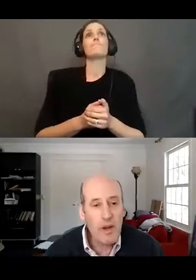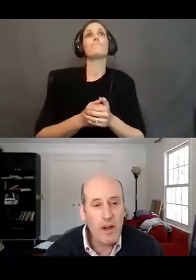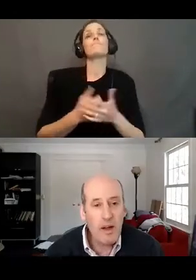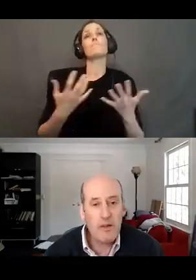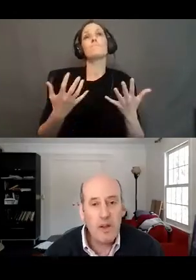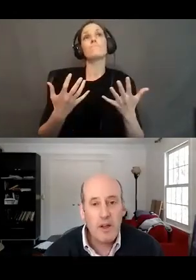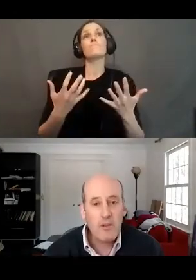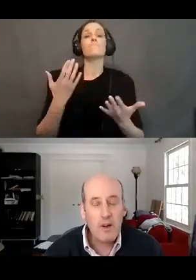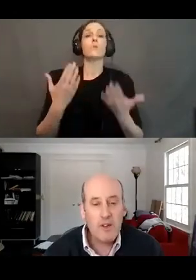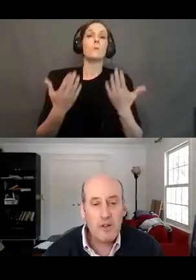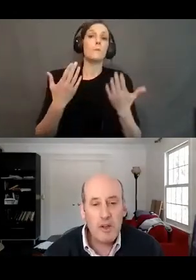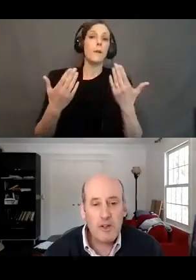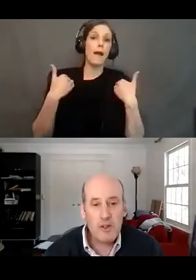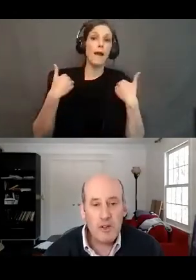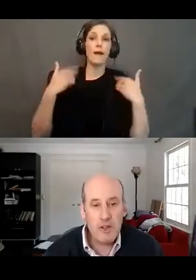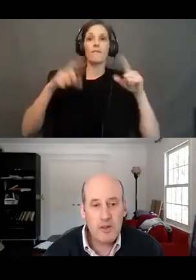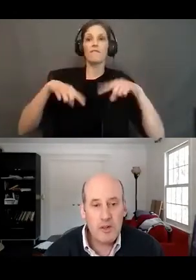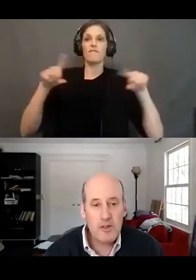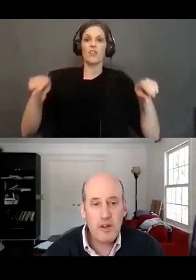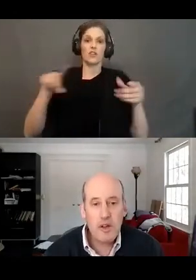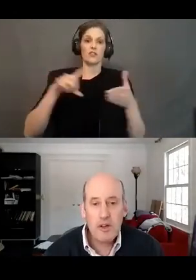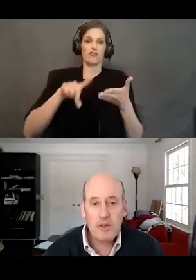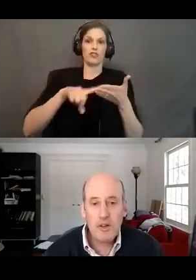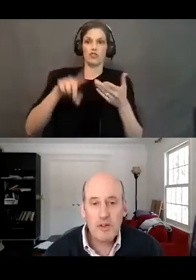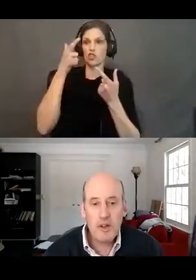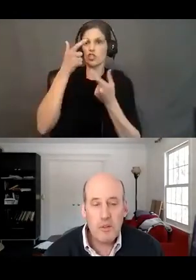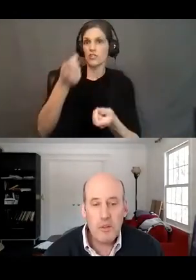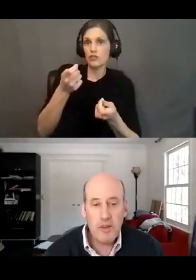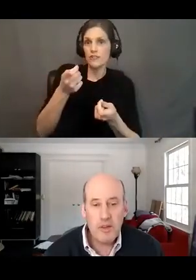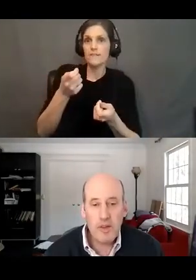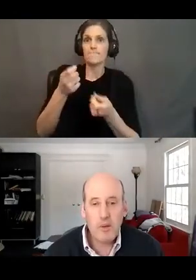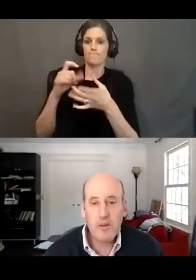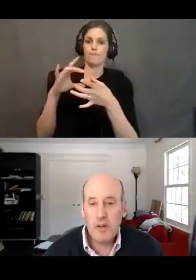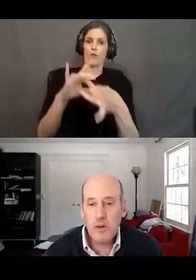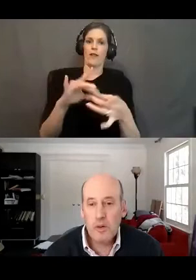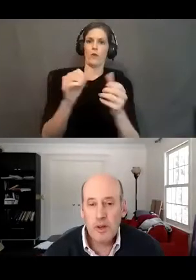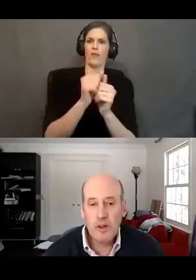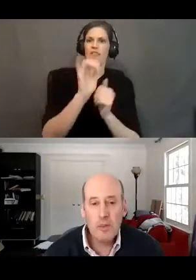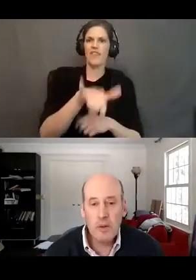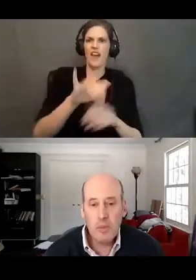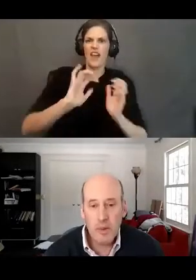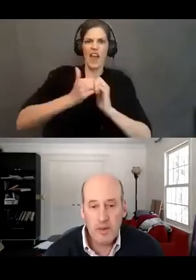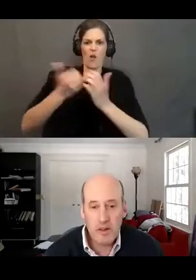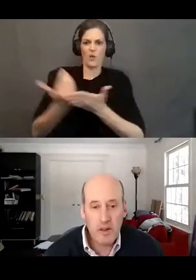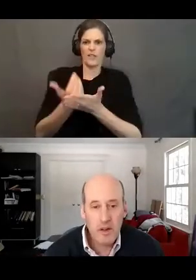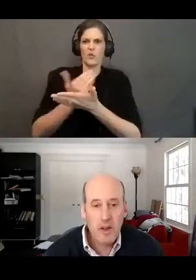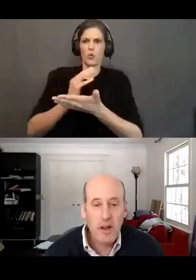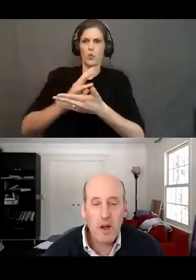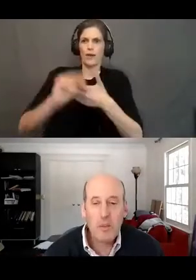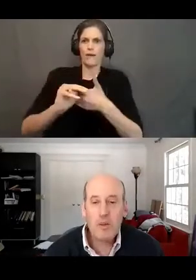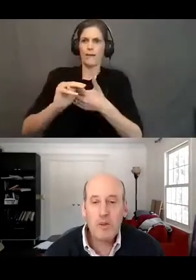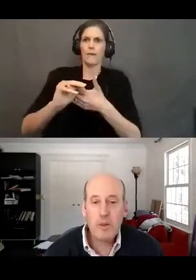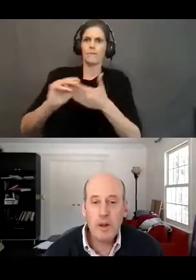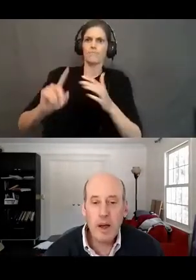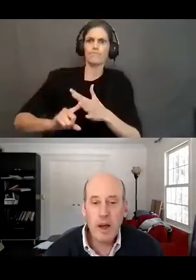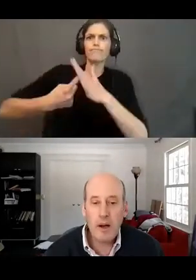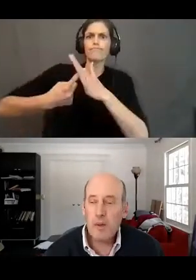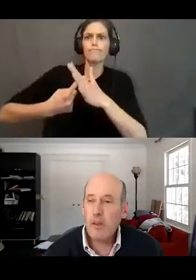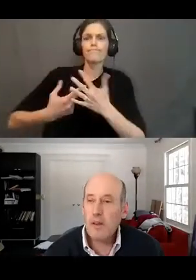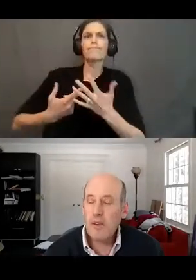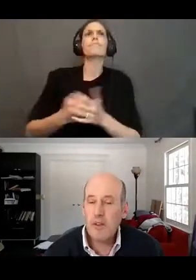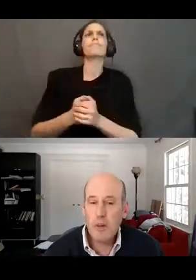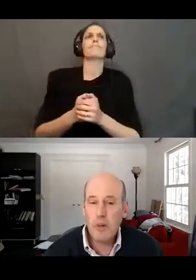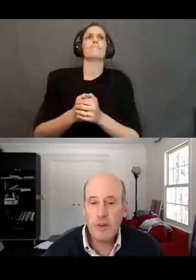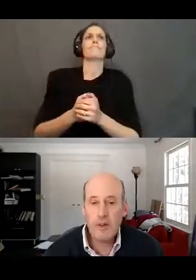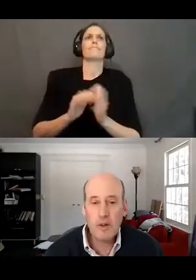we might have various research interests associated with this. How is the new curriculum implemented? How do we